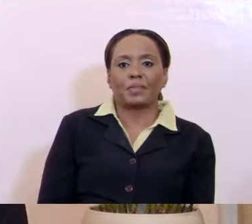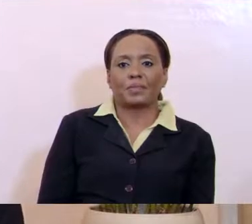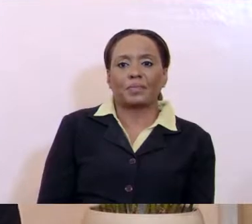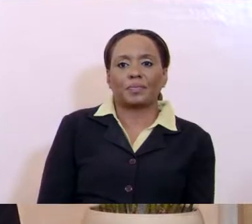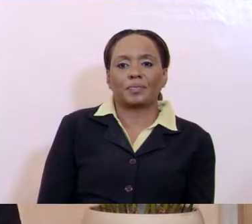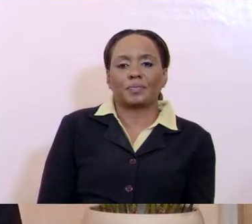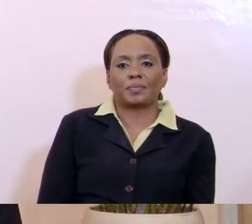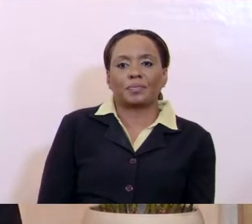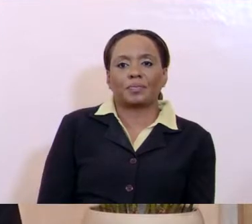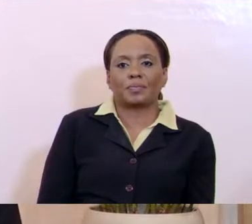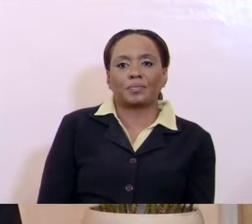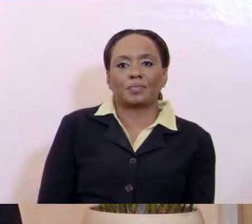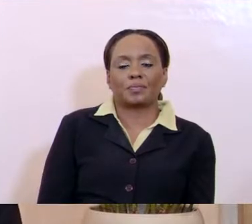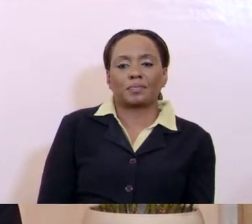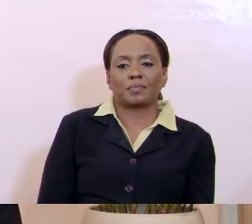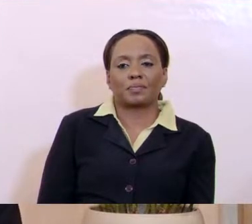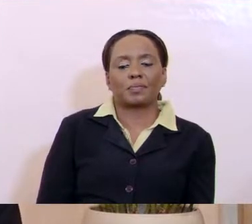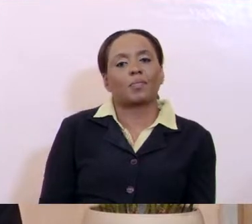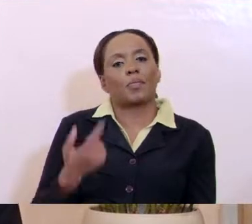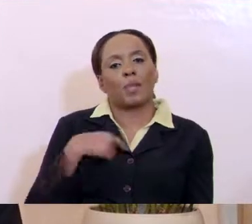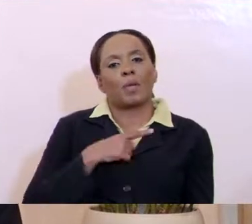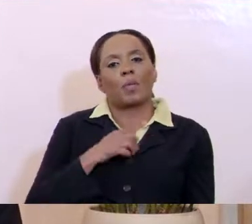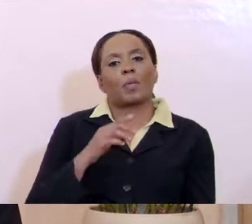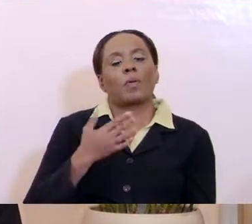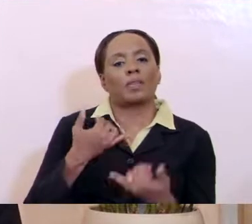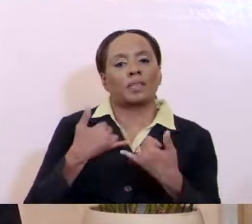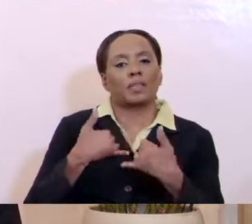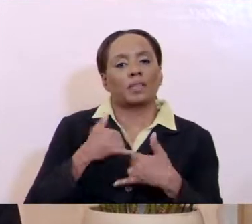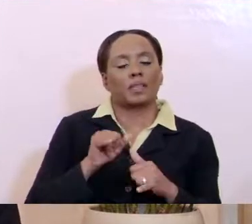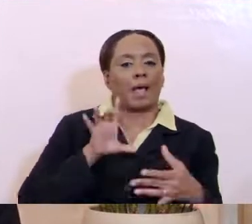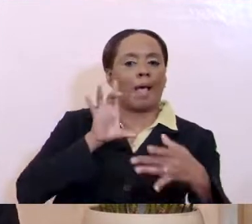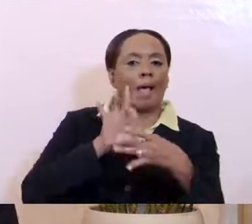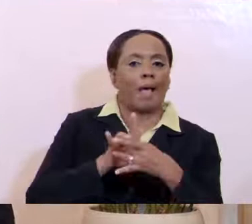4. And under Directive number 4,